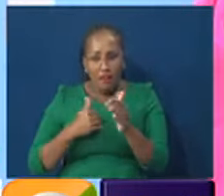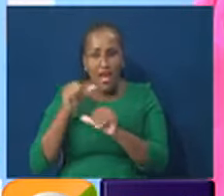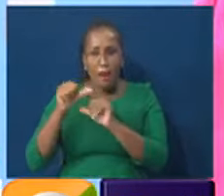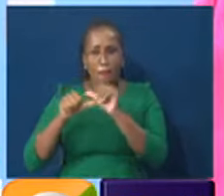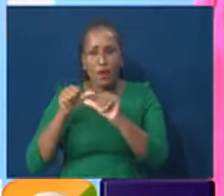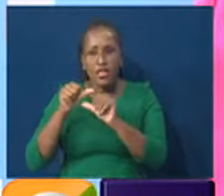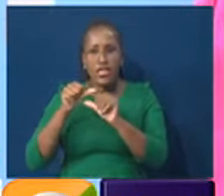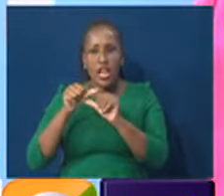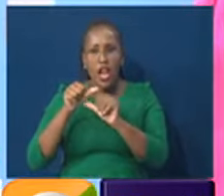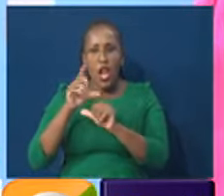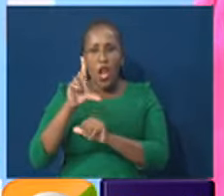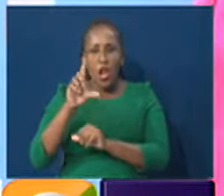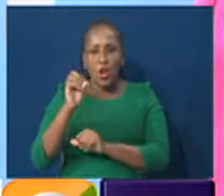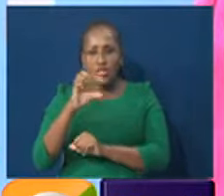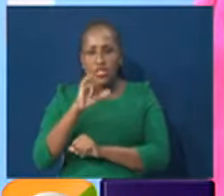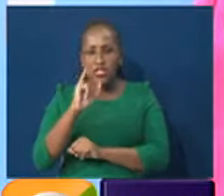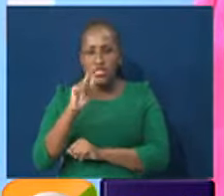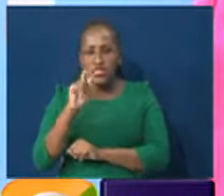logistics industry.